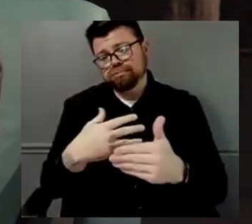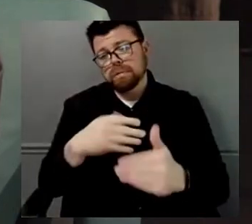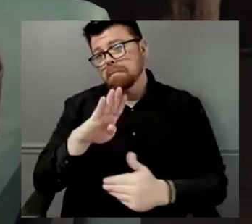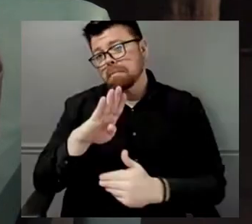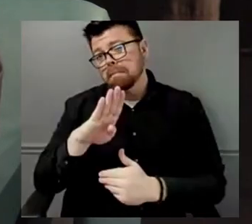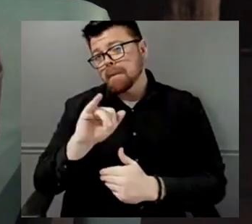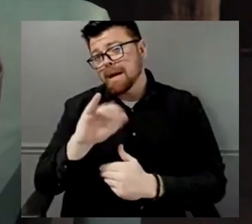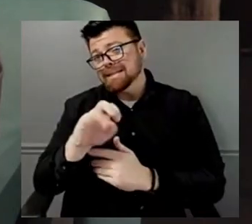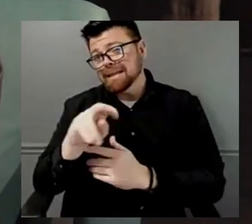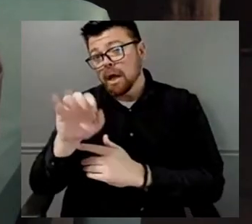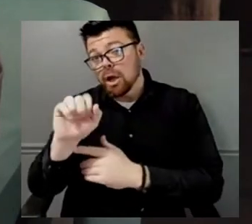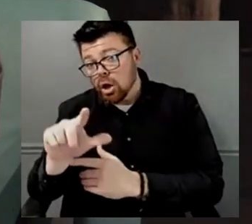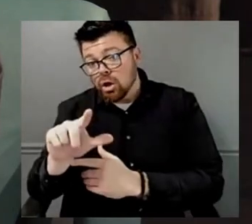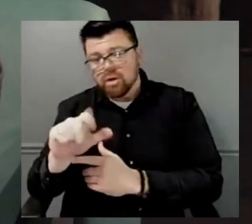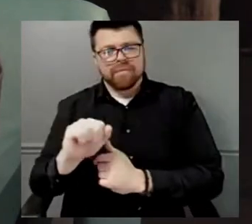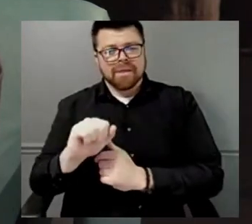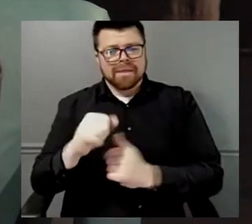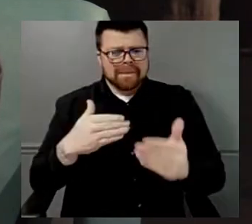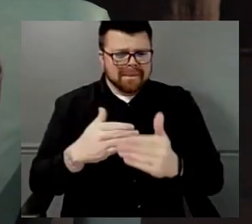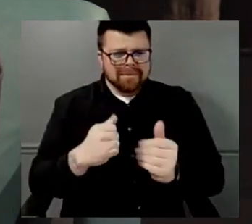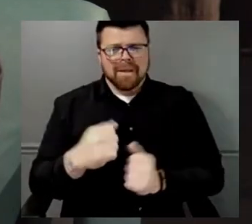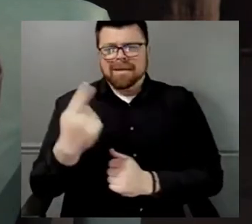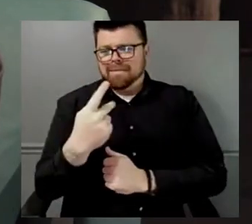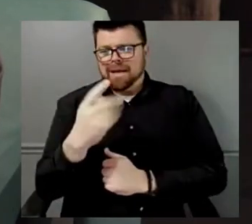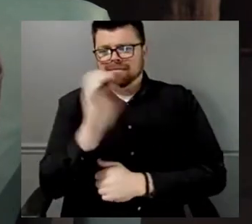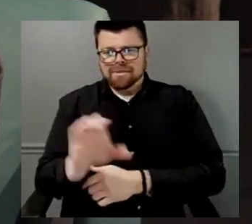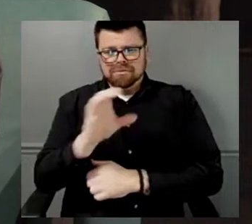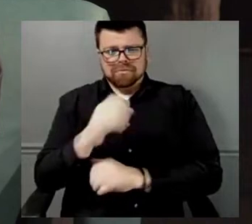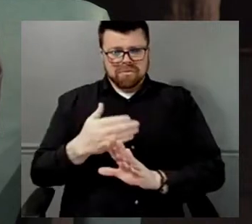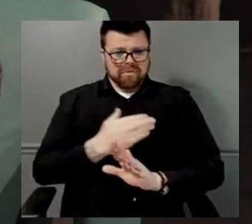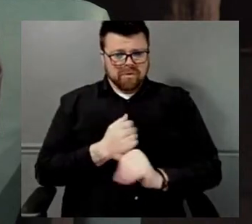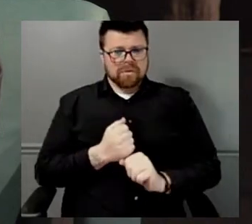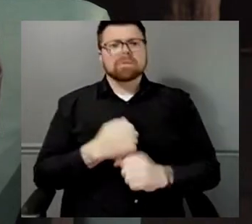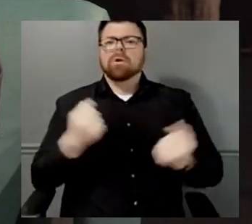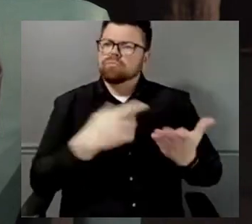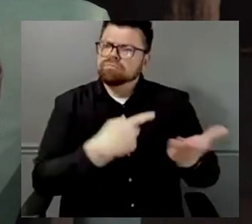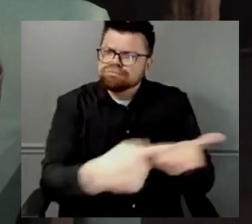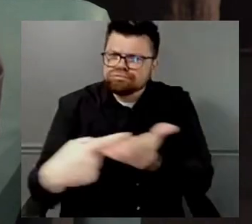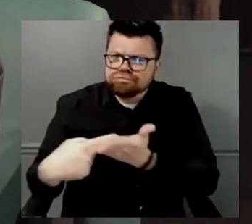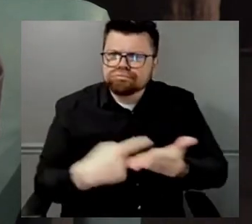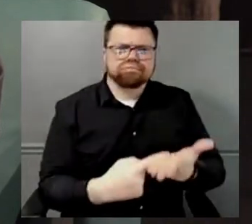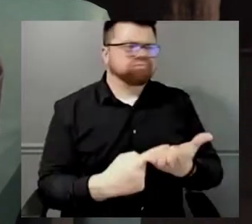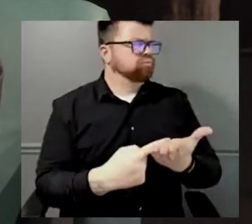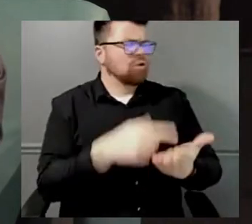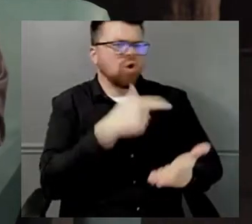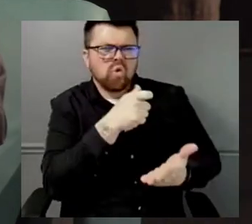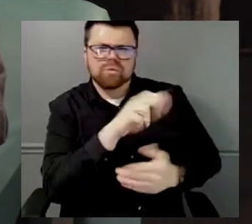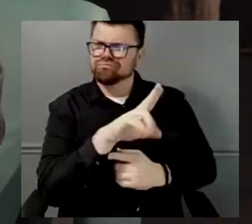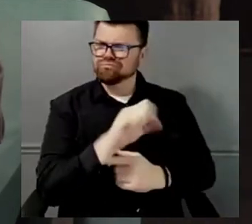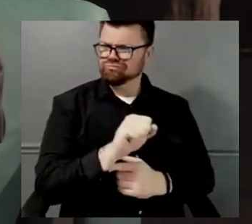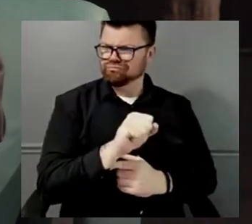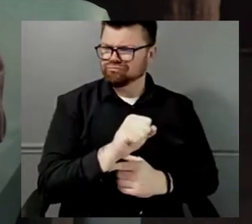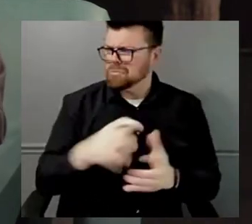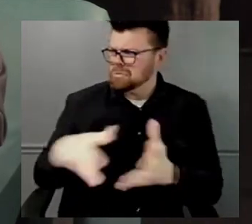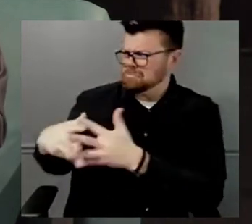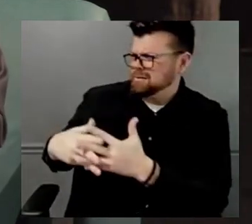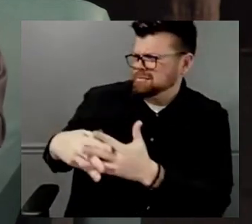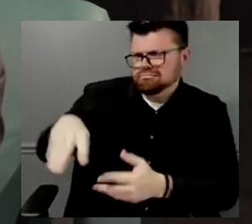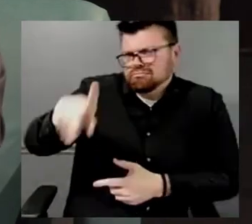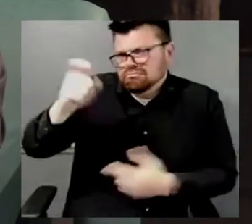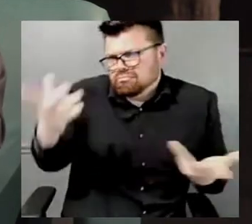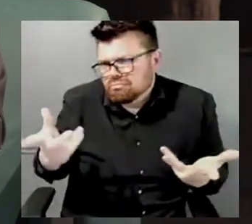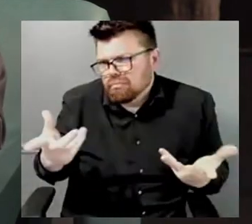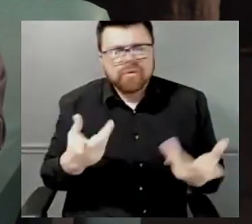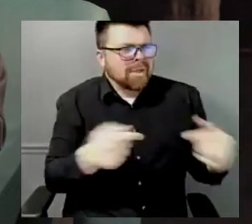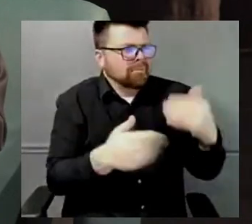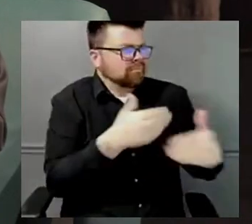ago, there are a lot of debates, often contentious, about who we are as a country and where we're headed. And one of the things that has been